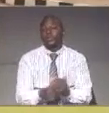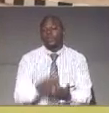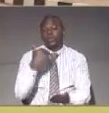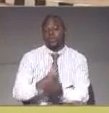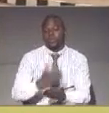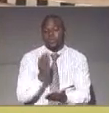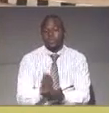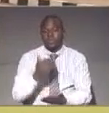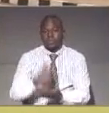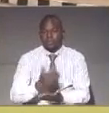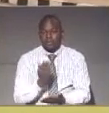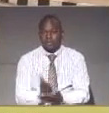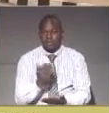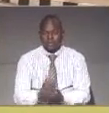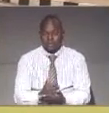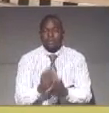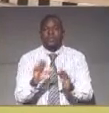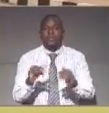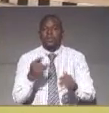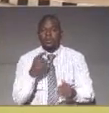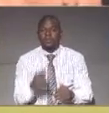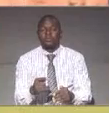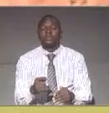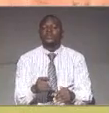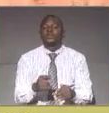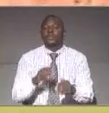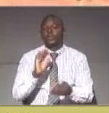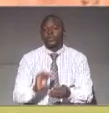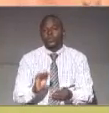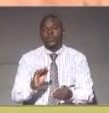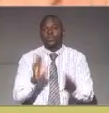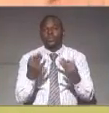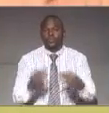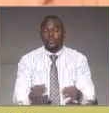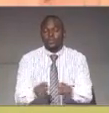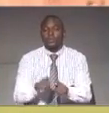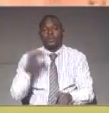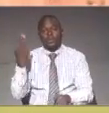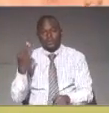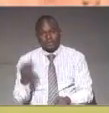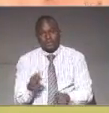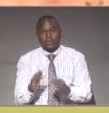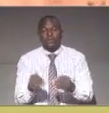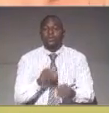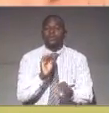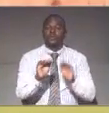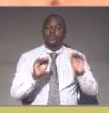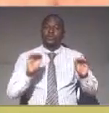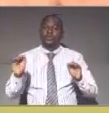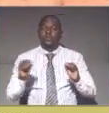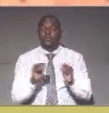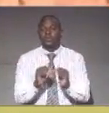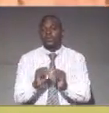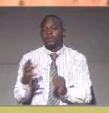fragmentation, saying by shrinking land ownership, it is killing production. The president was addressing a zonal consultative meeting on wealth